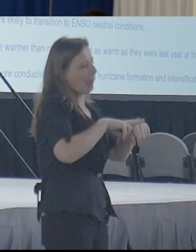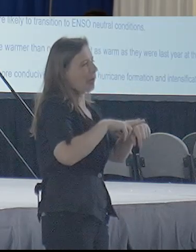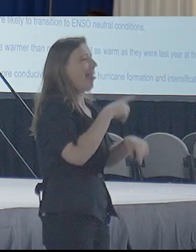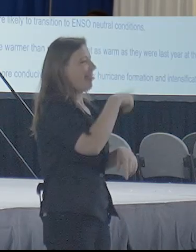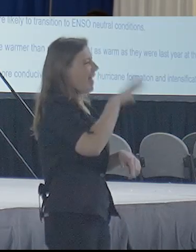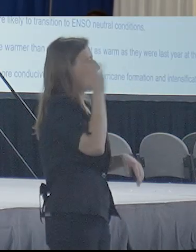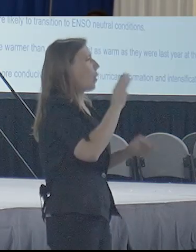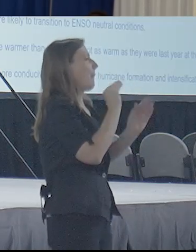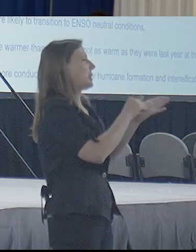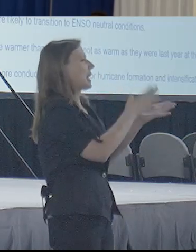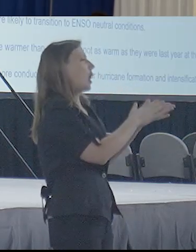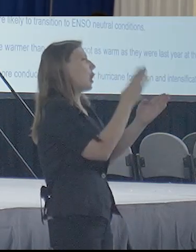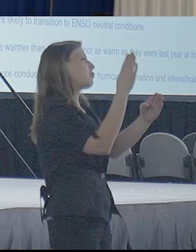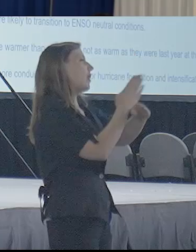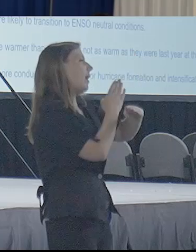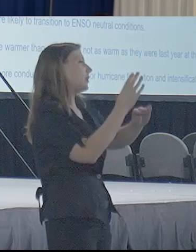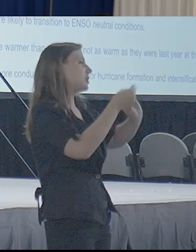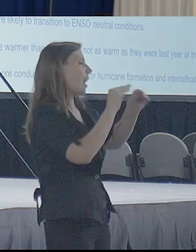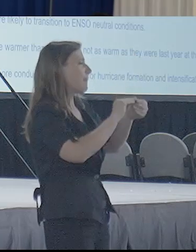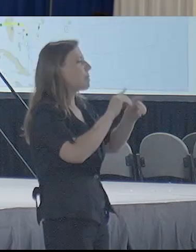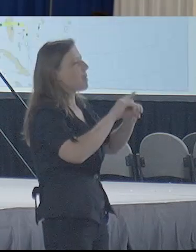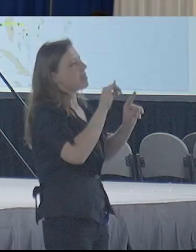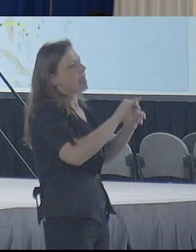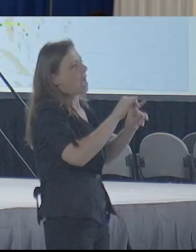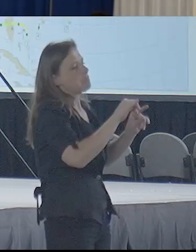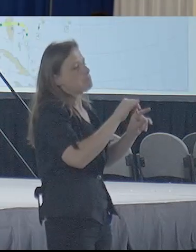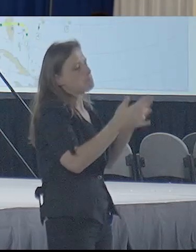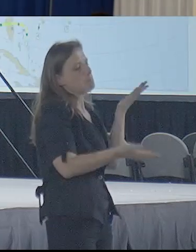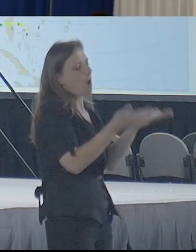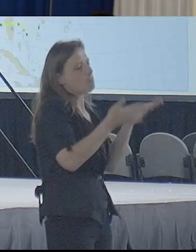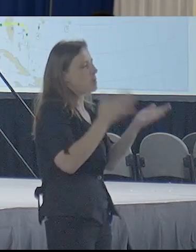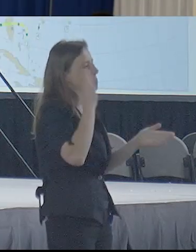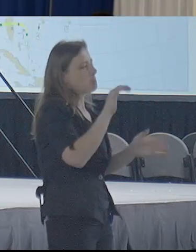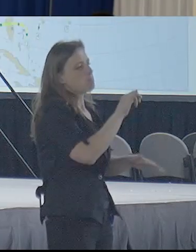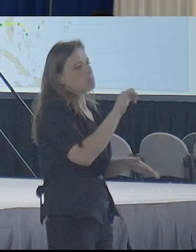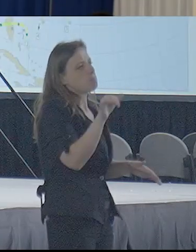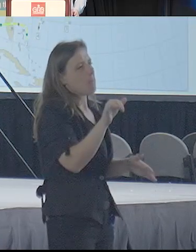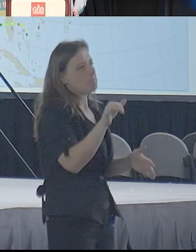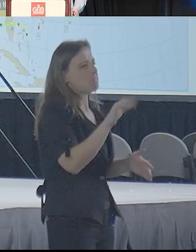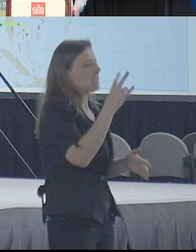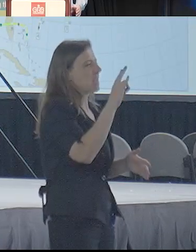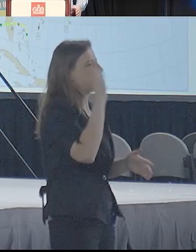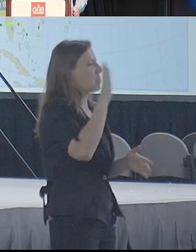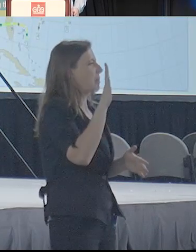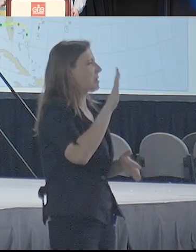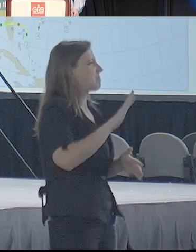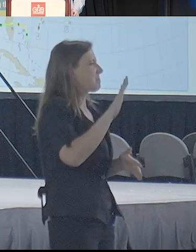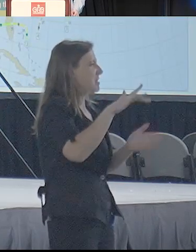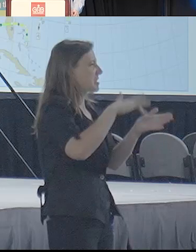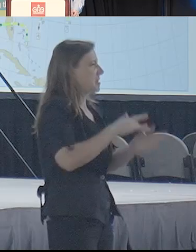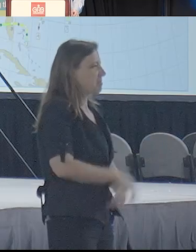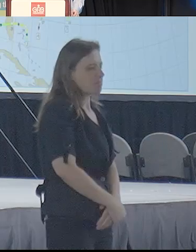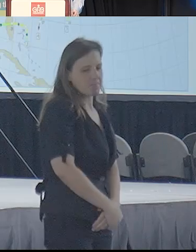numbers, but that's likely to be what the forecast will be. That 17 will likely be in the center of the range. Now, Matt Lanza